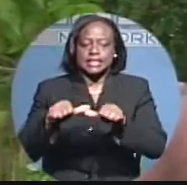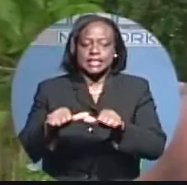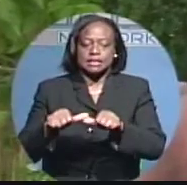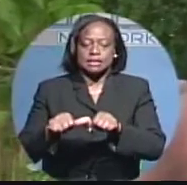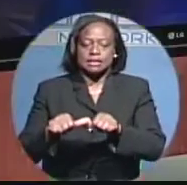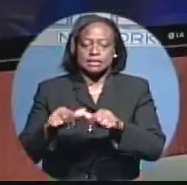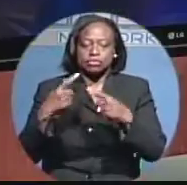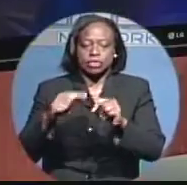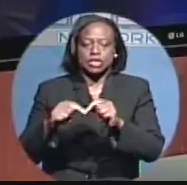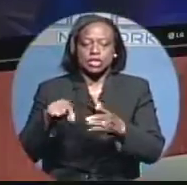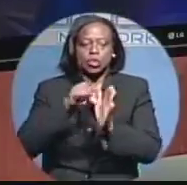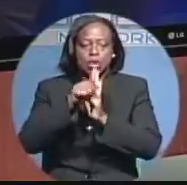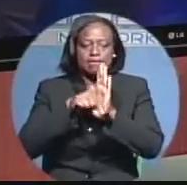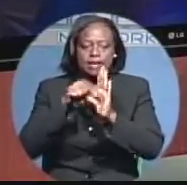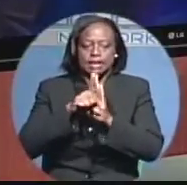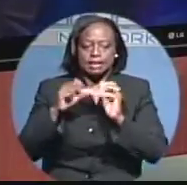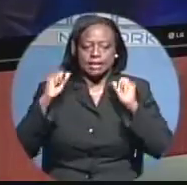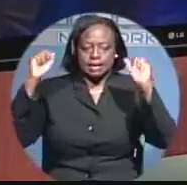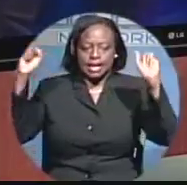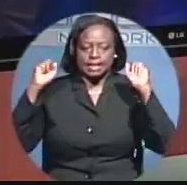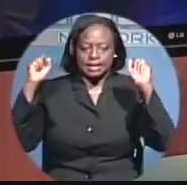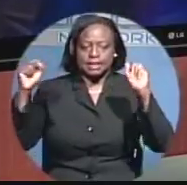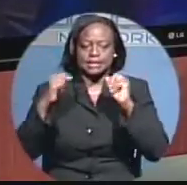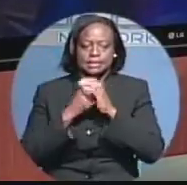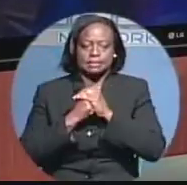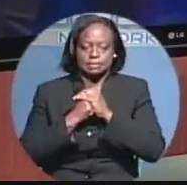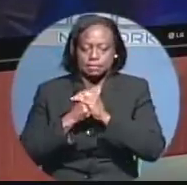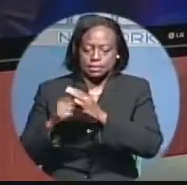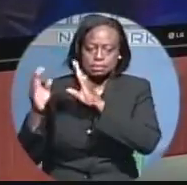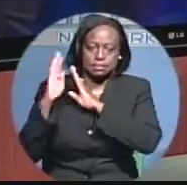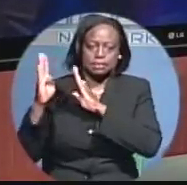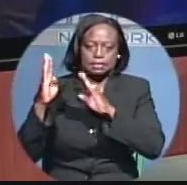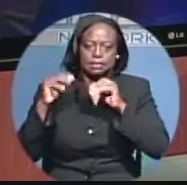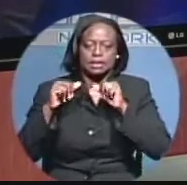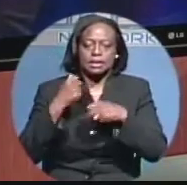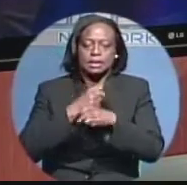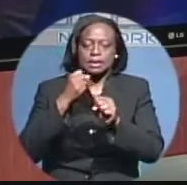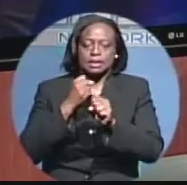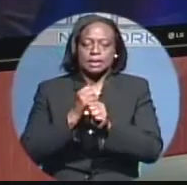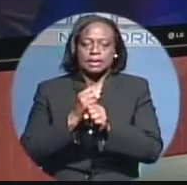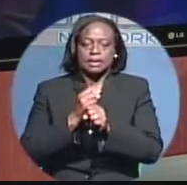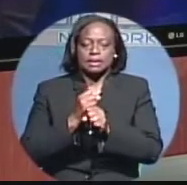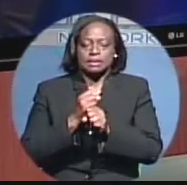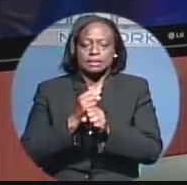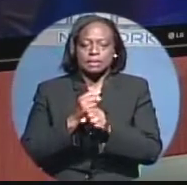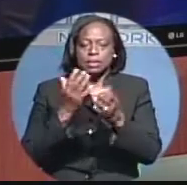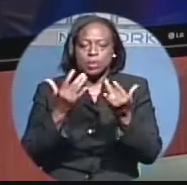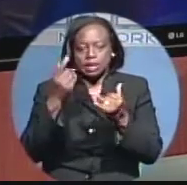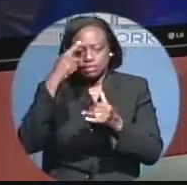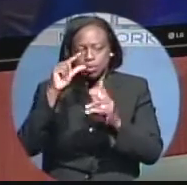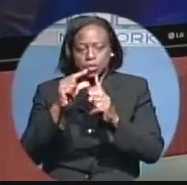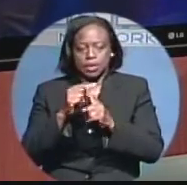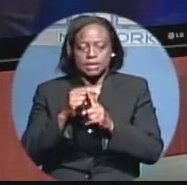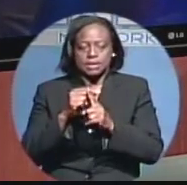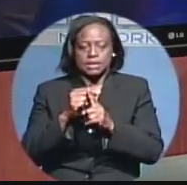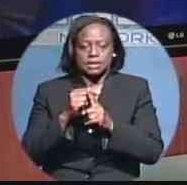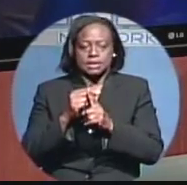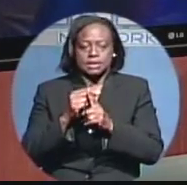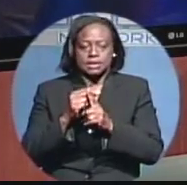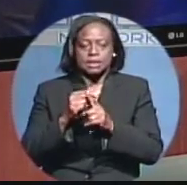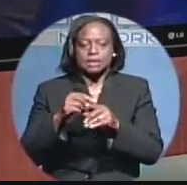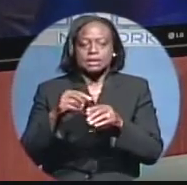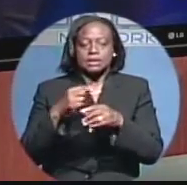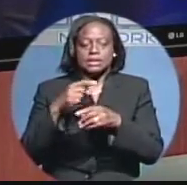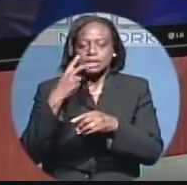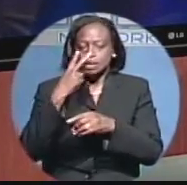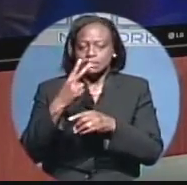athletes. Well, the Bahamas still awaiting word from the IAAF on whether or not its bid was successful to host the 2014 World